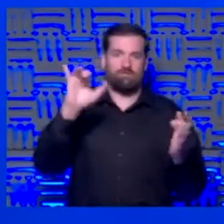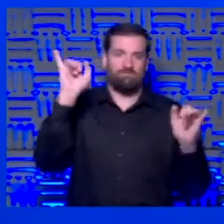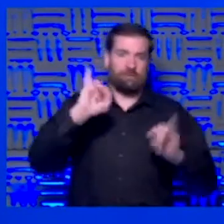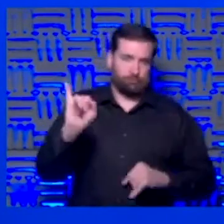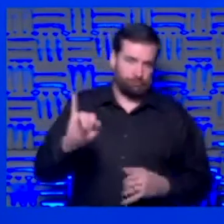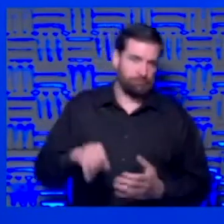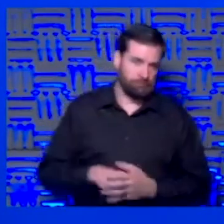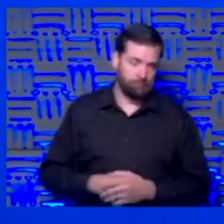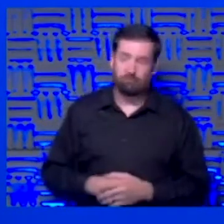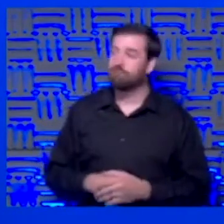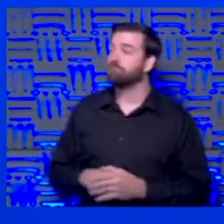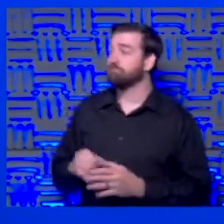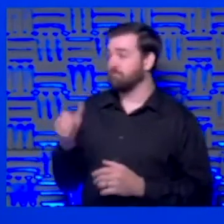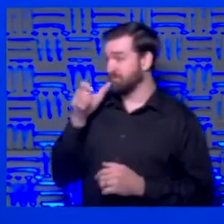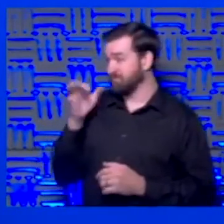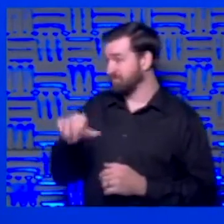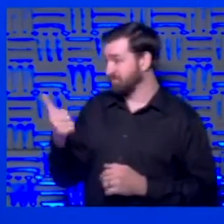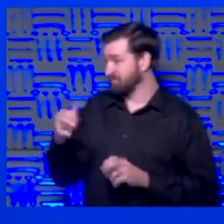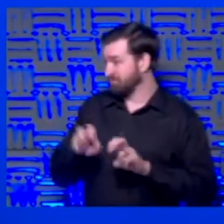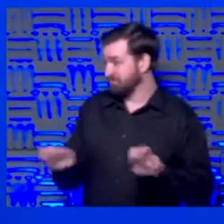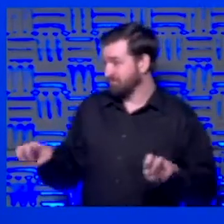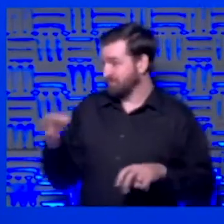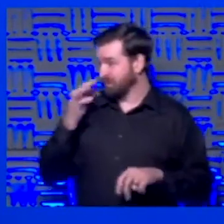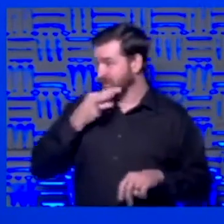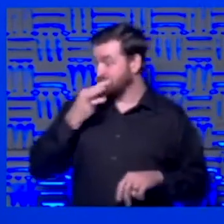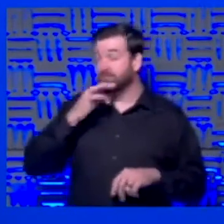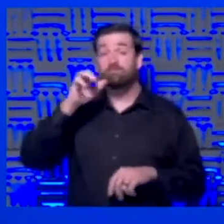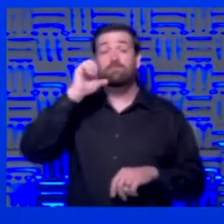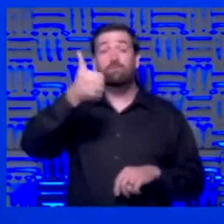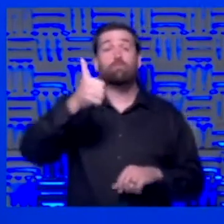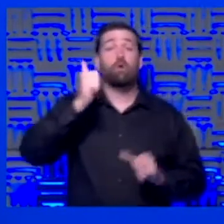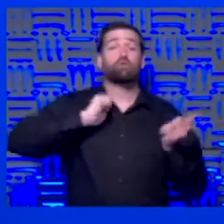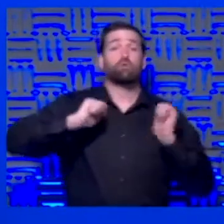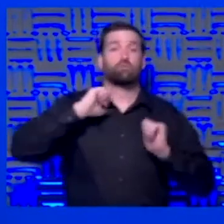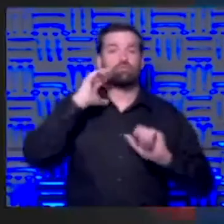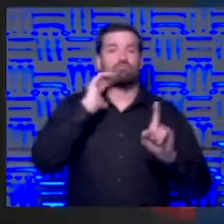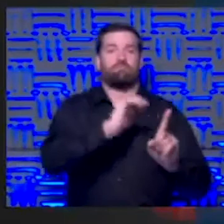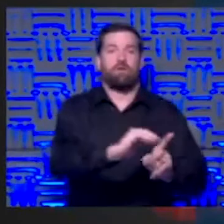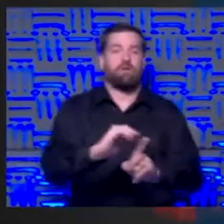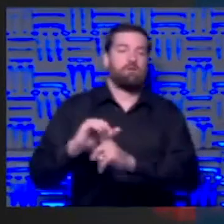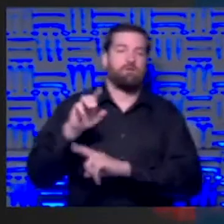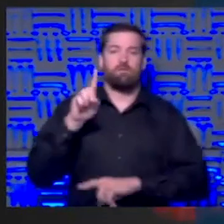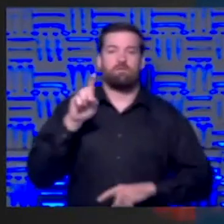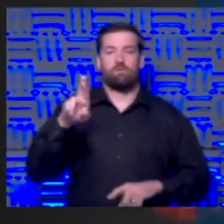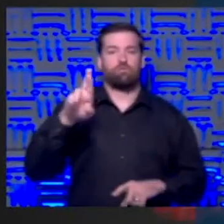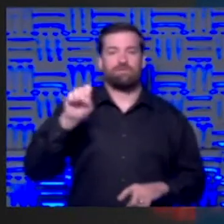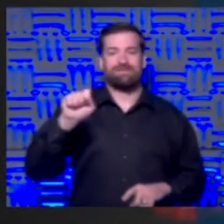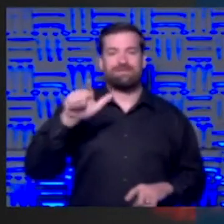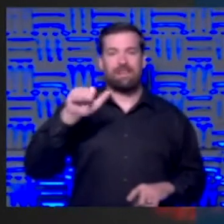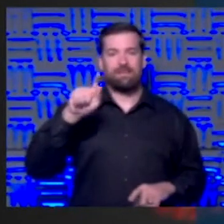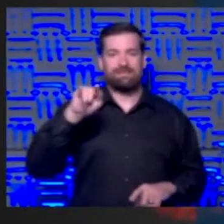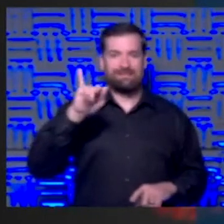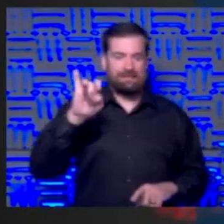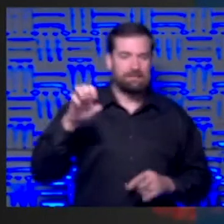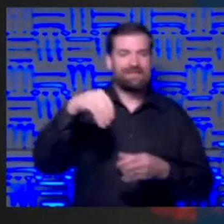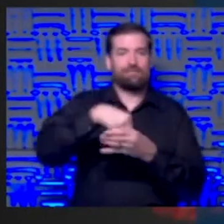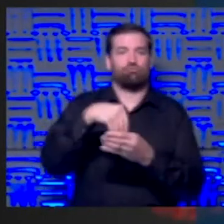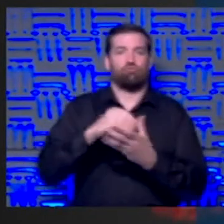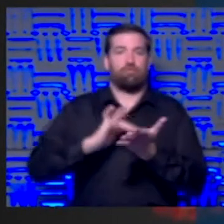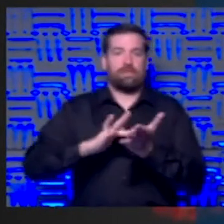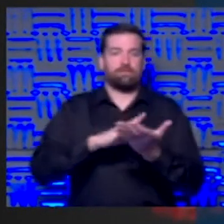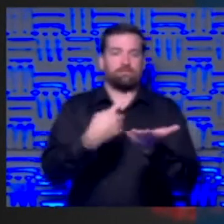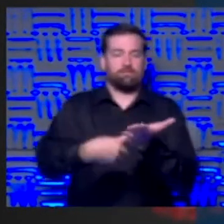thank you for that. We'll get to the rest of the panel here in just a minute. But on tomorrow's show, we just want to remind everyone that Dr. Salate, the chair of internal medicine, joins us to talk